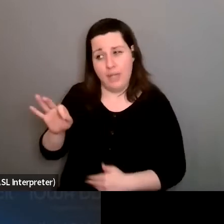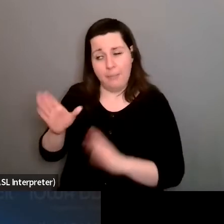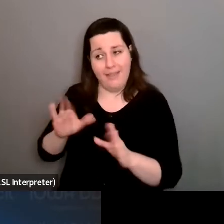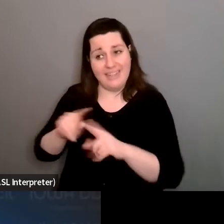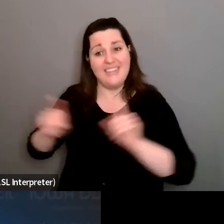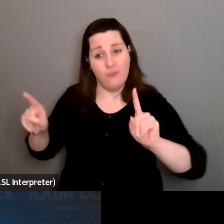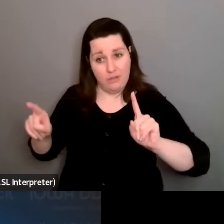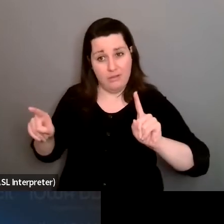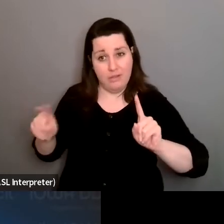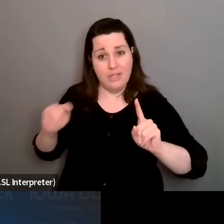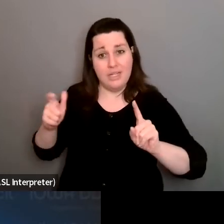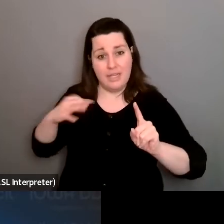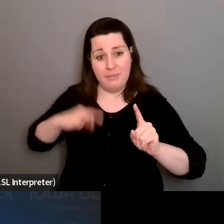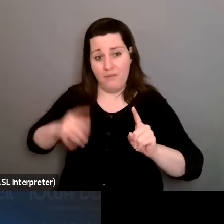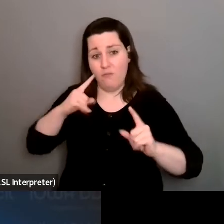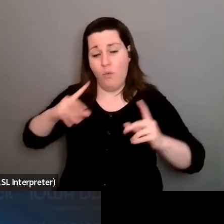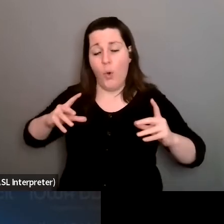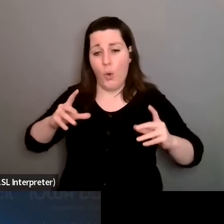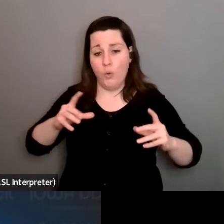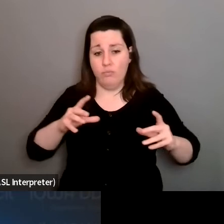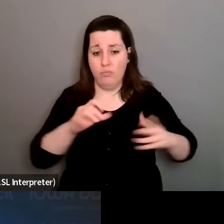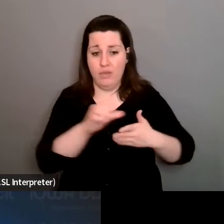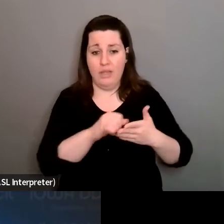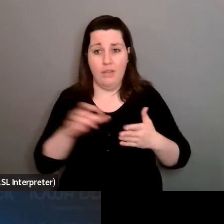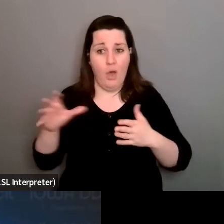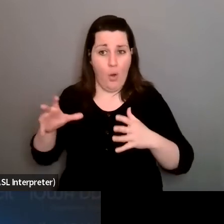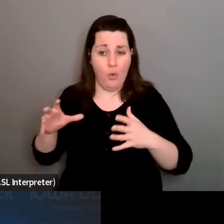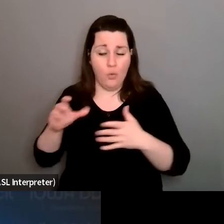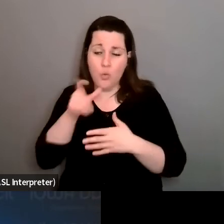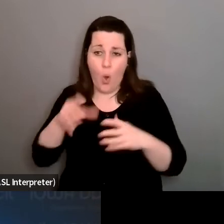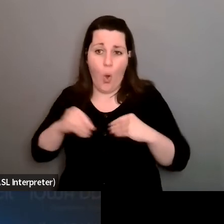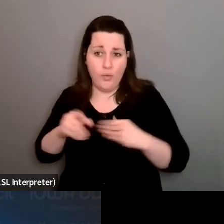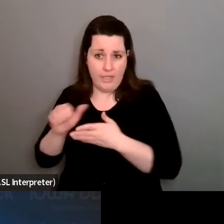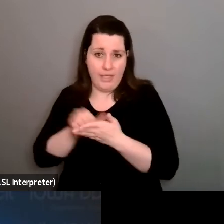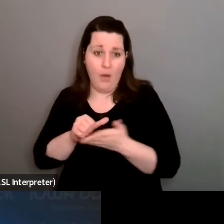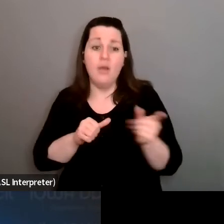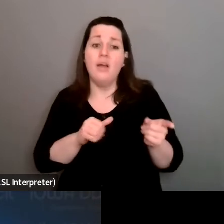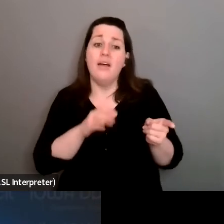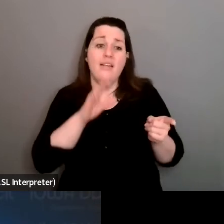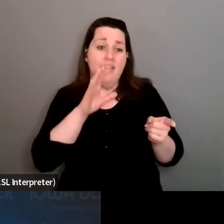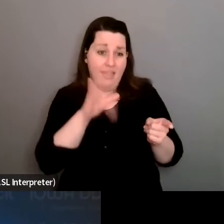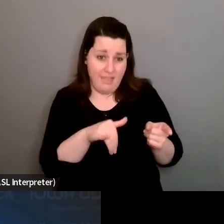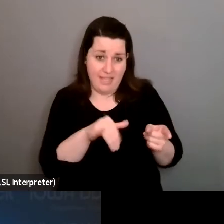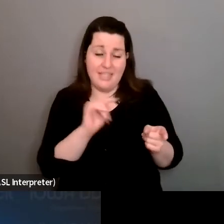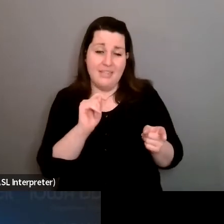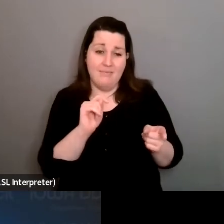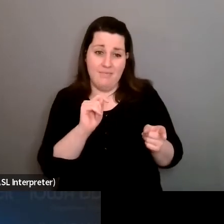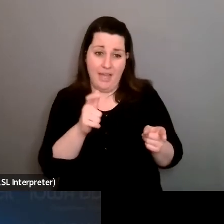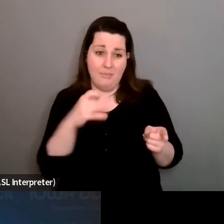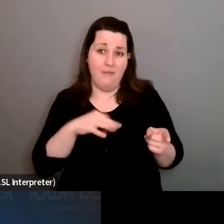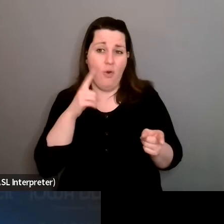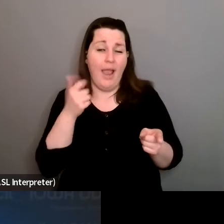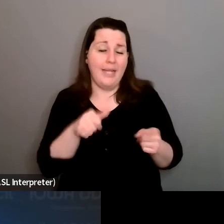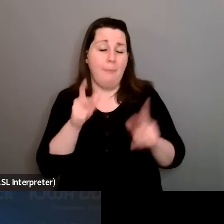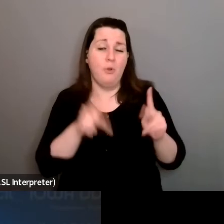tax benefit is for the owner of the account. This tax benefit is for anybody who contributes. In 2022, that